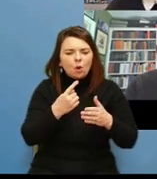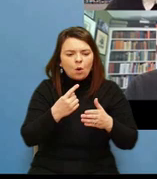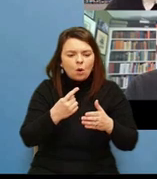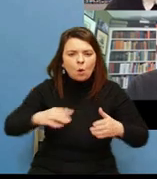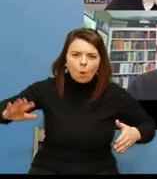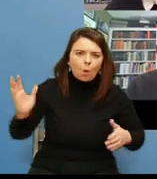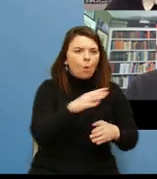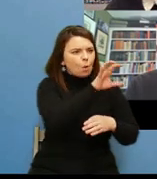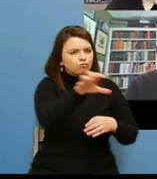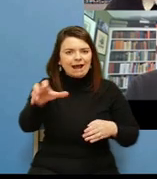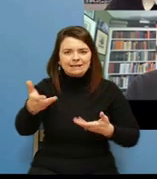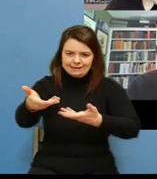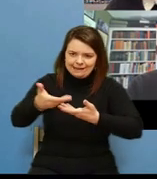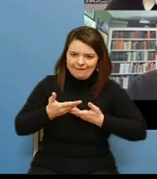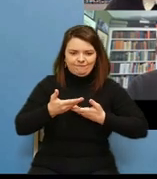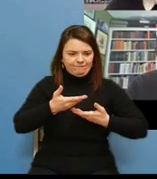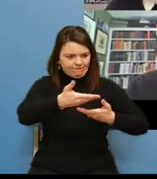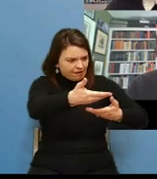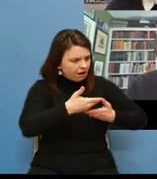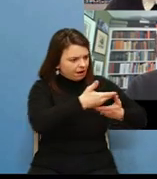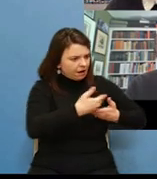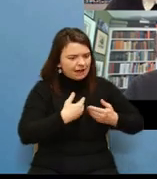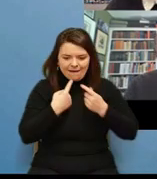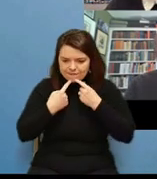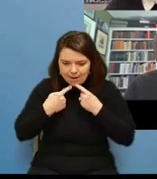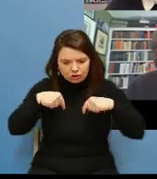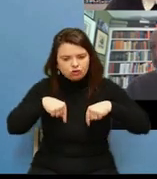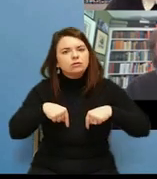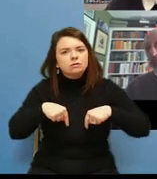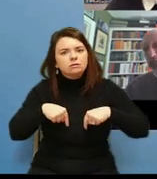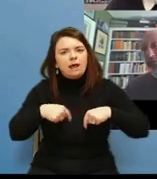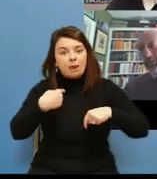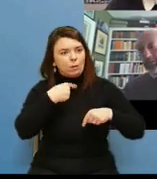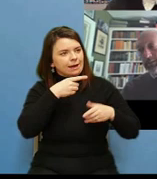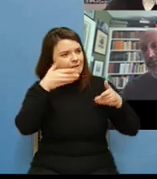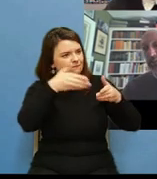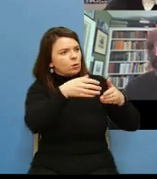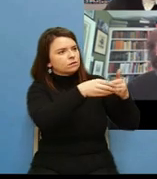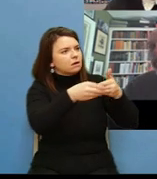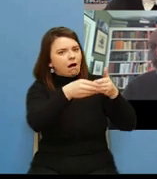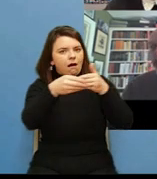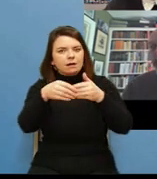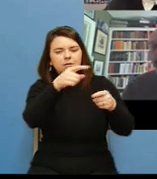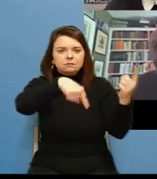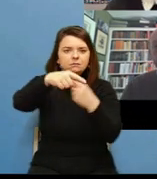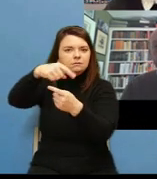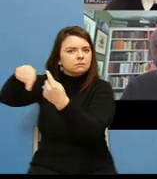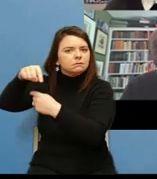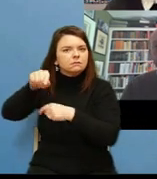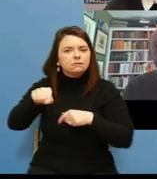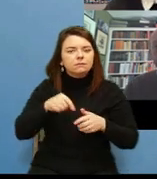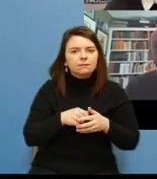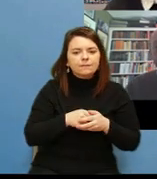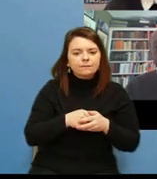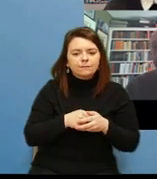isn't something that all practices have to do, just to give us some information to then help focus practices, or guide them